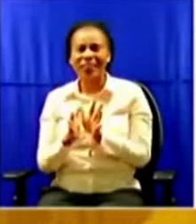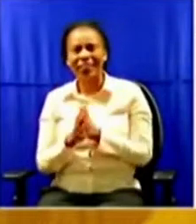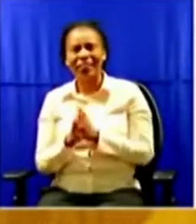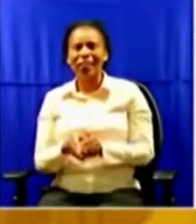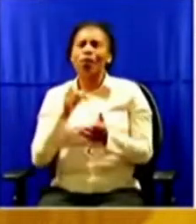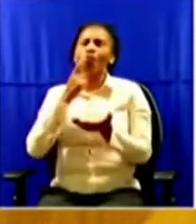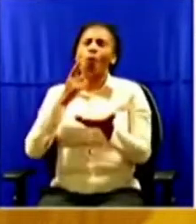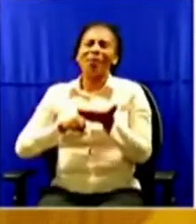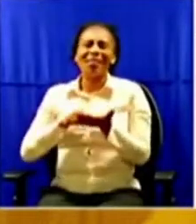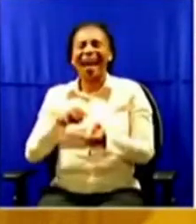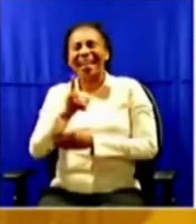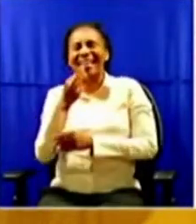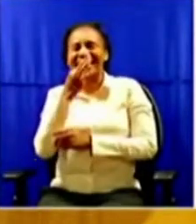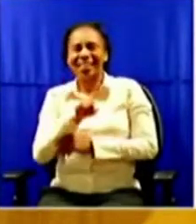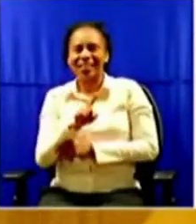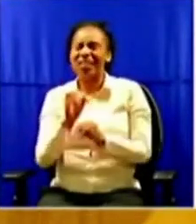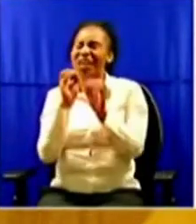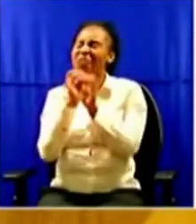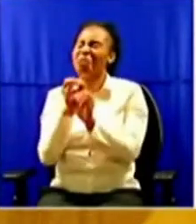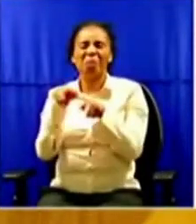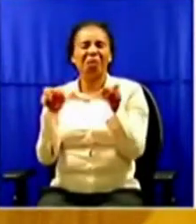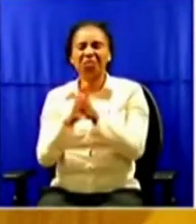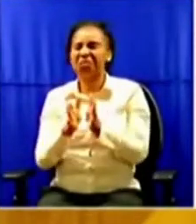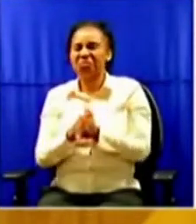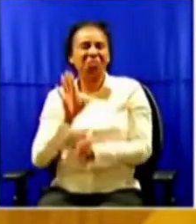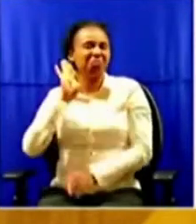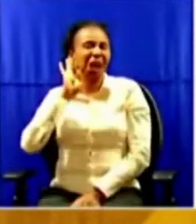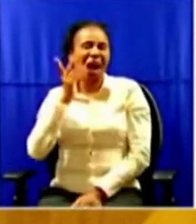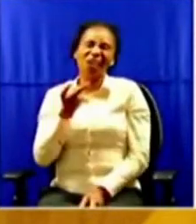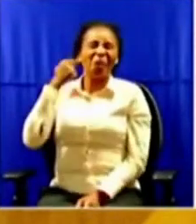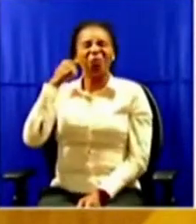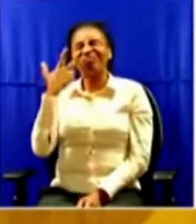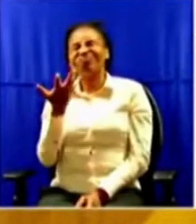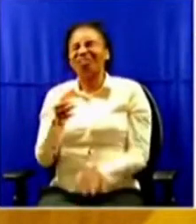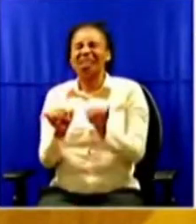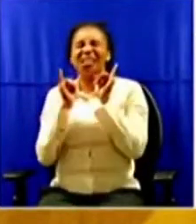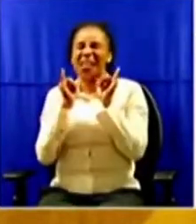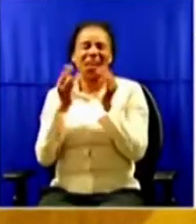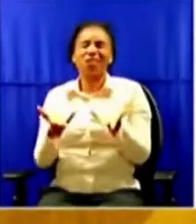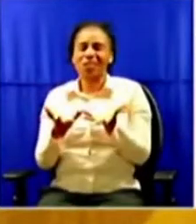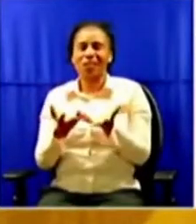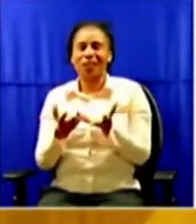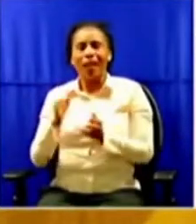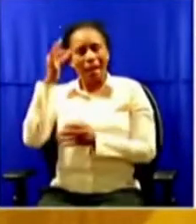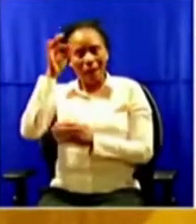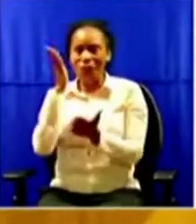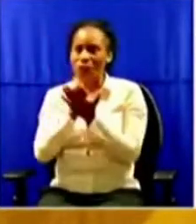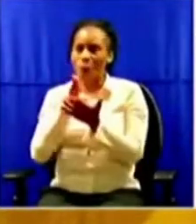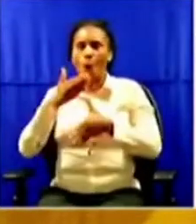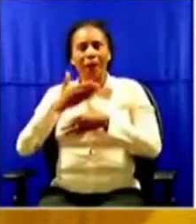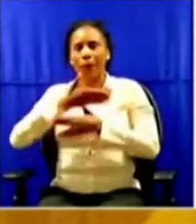promises that no one can take seriously anymore. The government sure isn't working, but it is